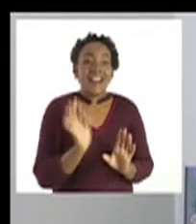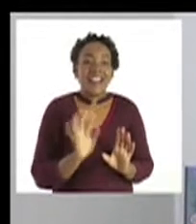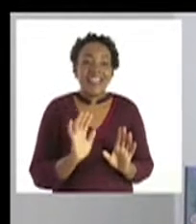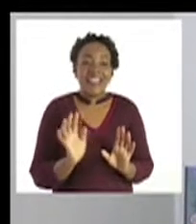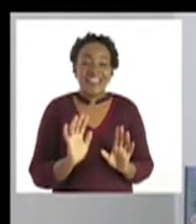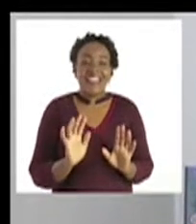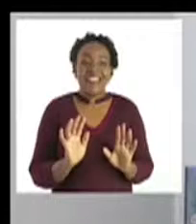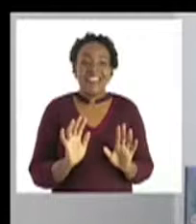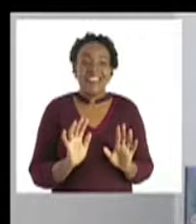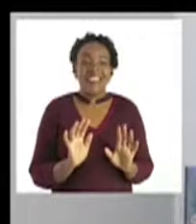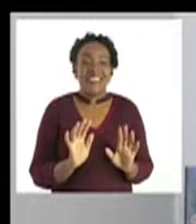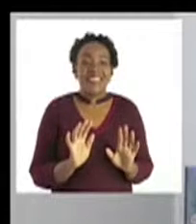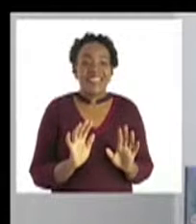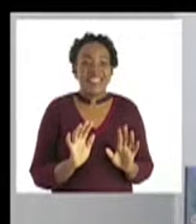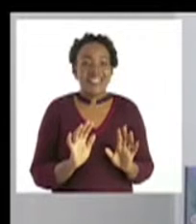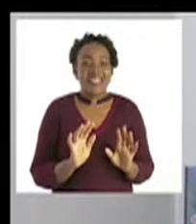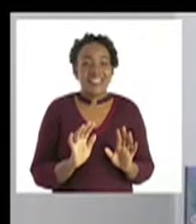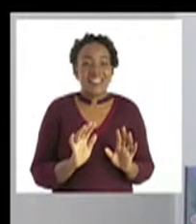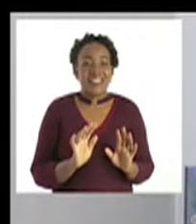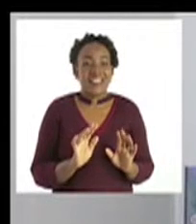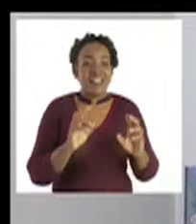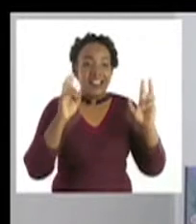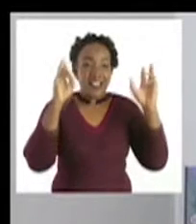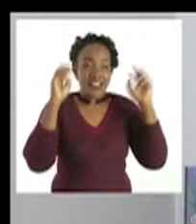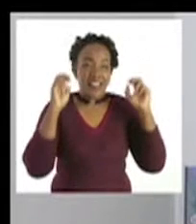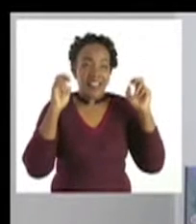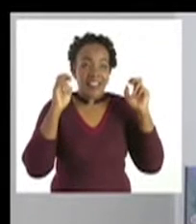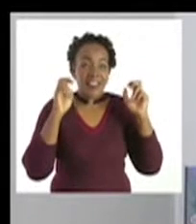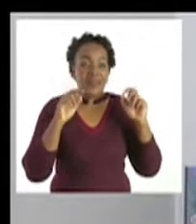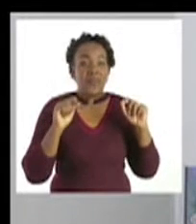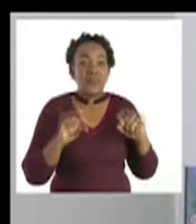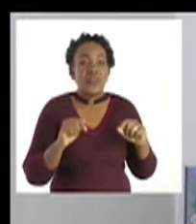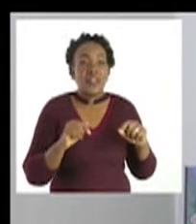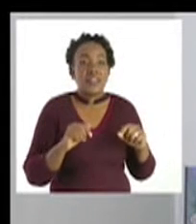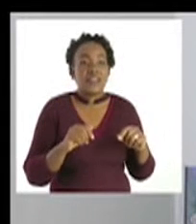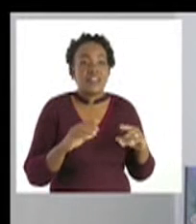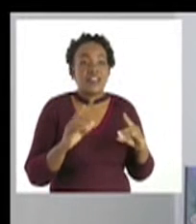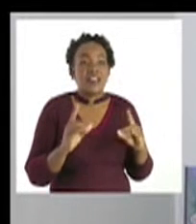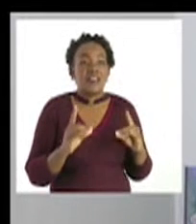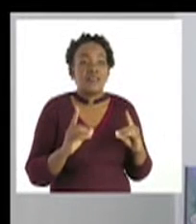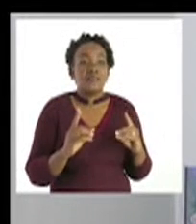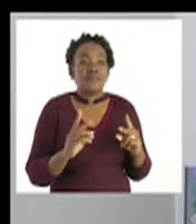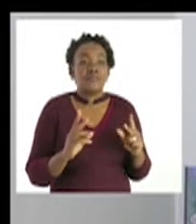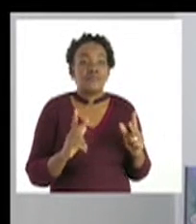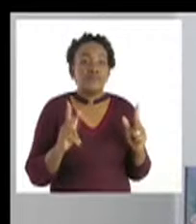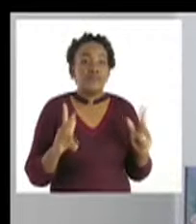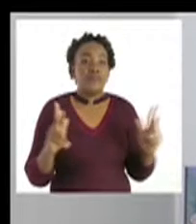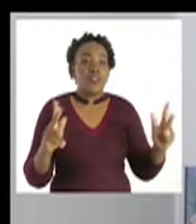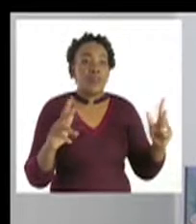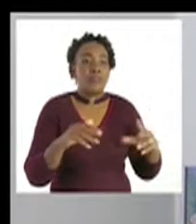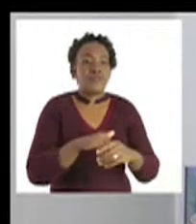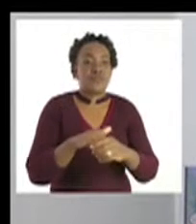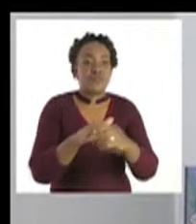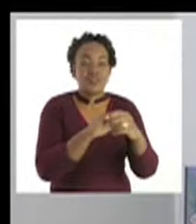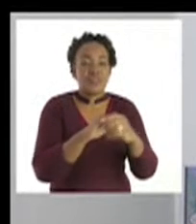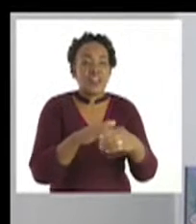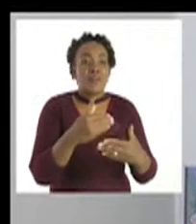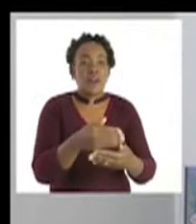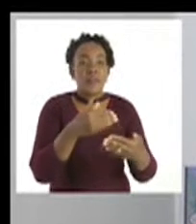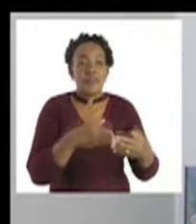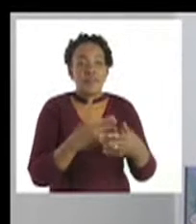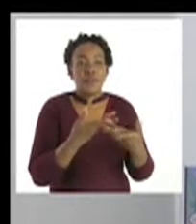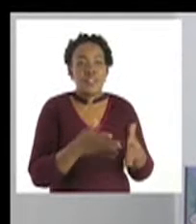hi. The theme for this week is public transport. But before we